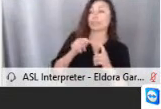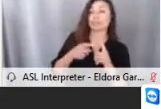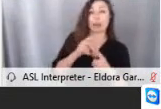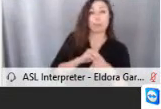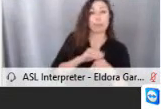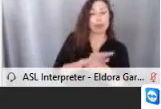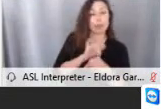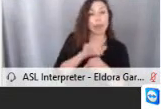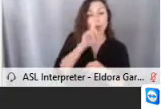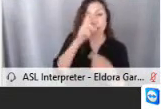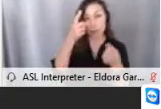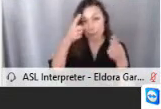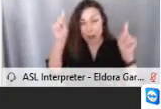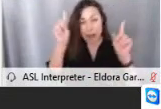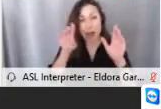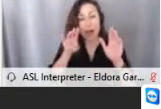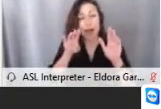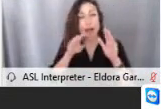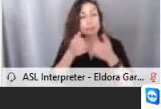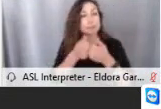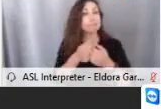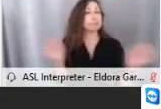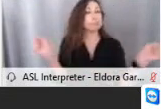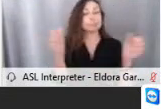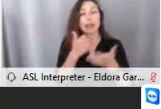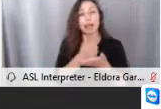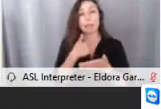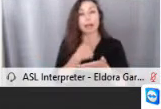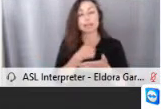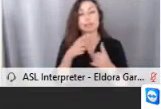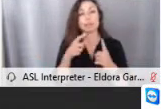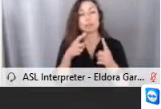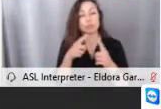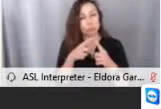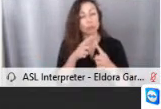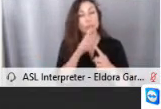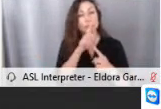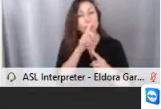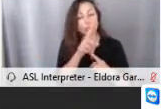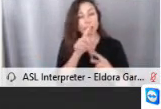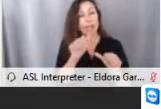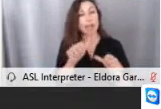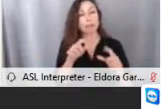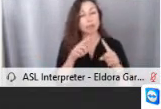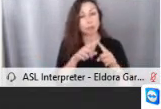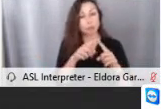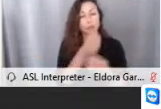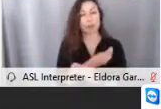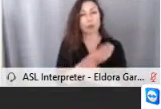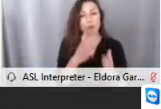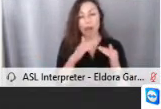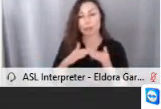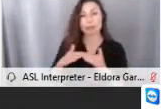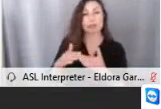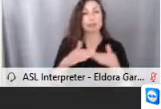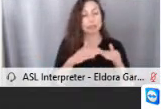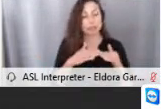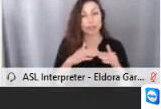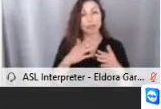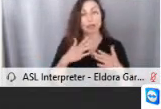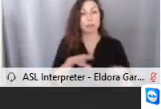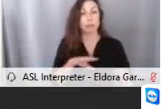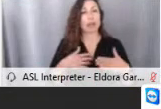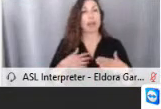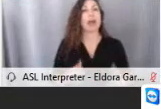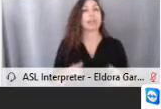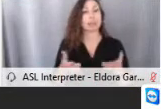that's a real breakthrough that I think is going to enable us to level load, if you will, all behavioral health services in the state.